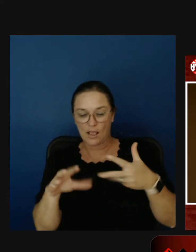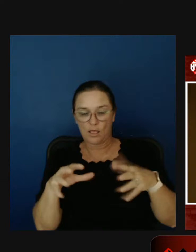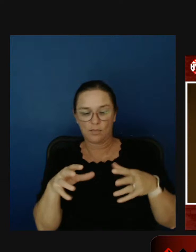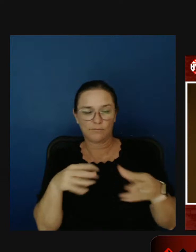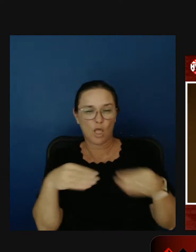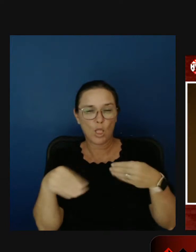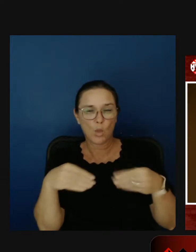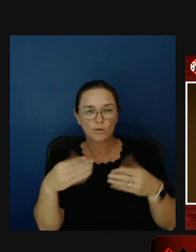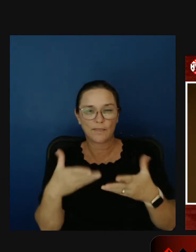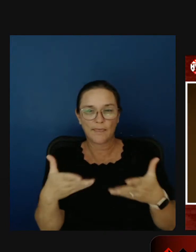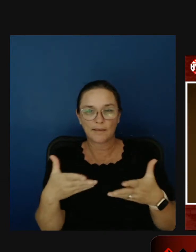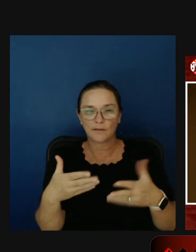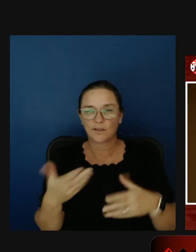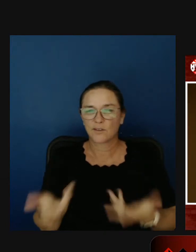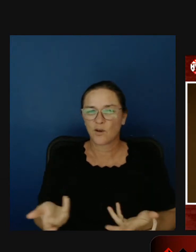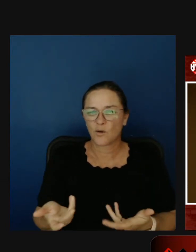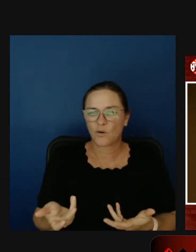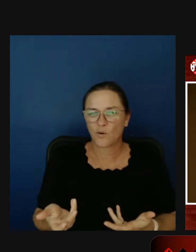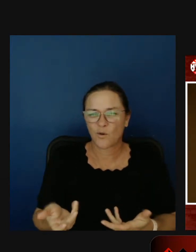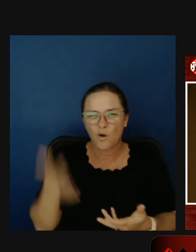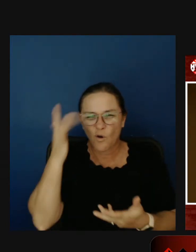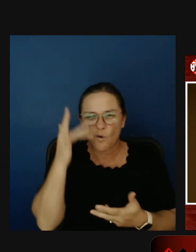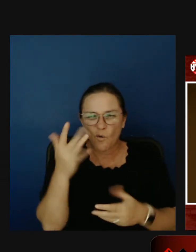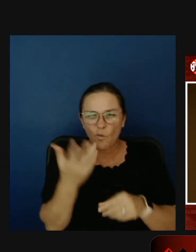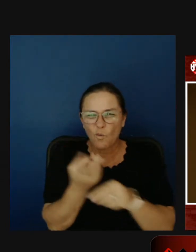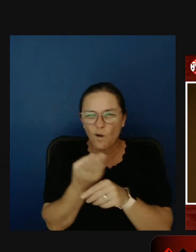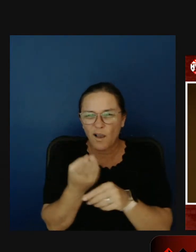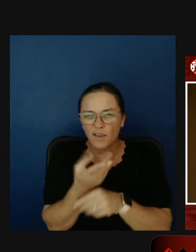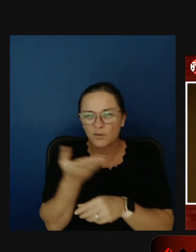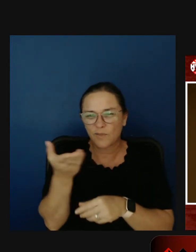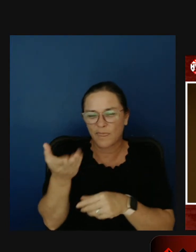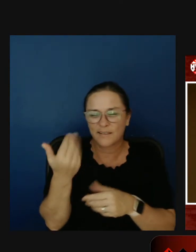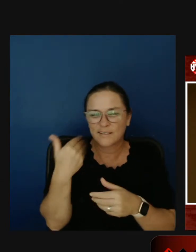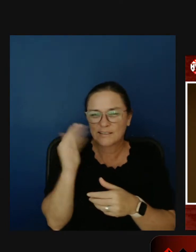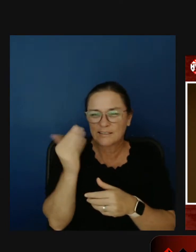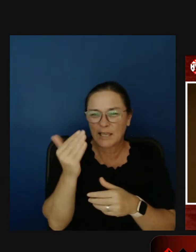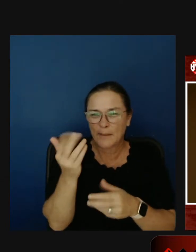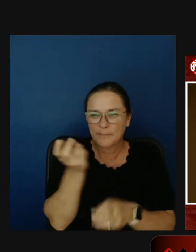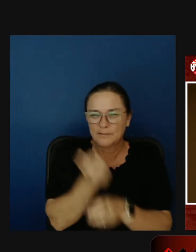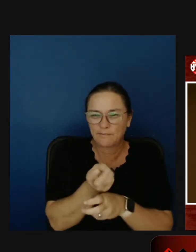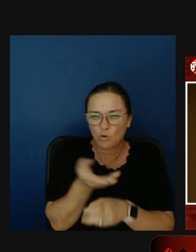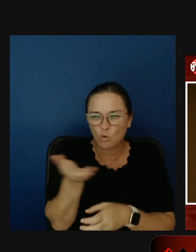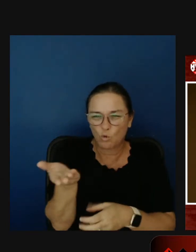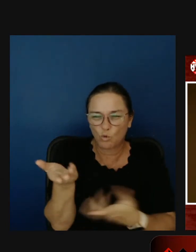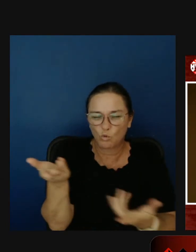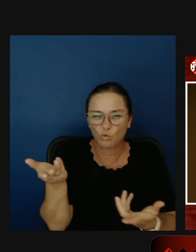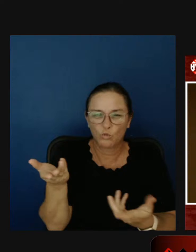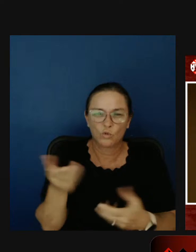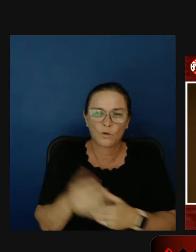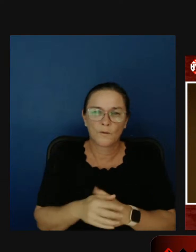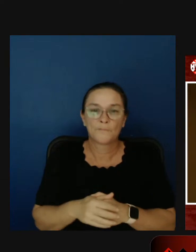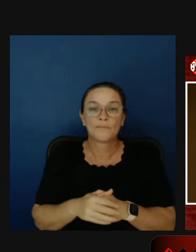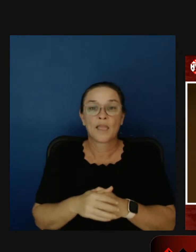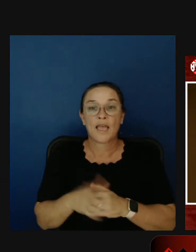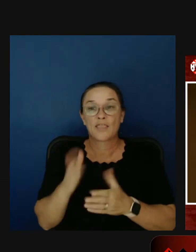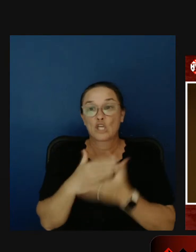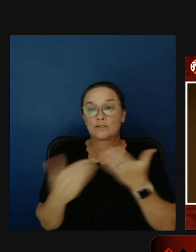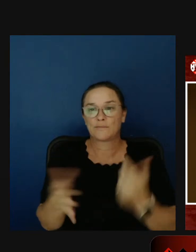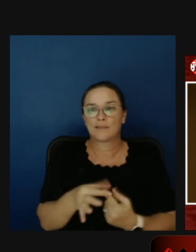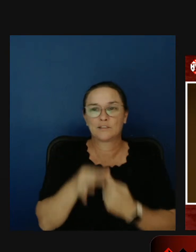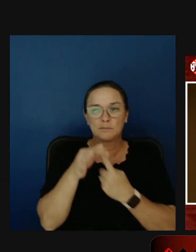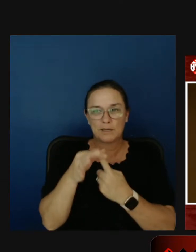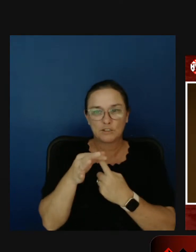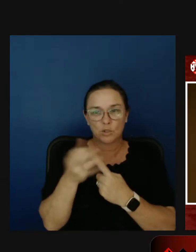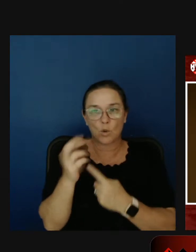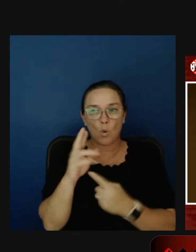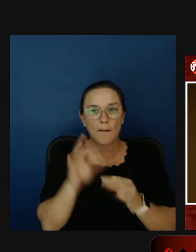get a bedrock map of Illinois then? That seems a little difficult. Well, maps are made because there's something special or important to the